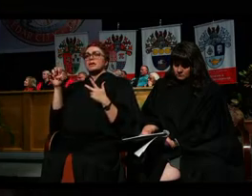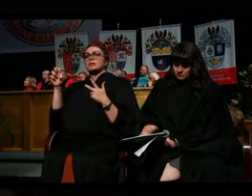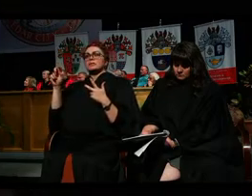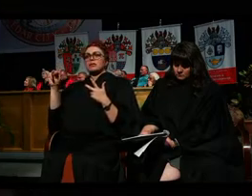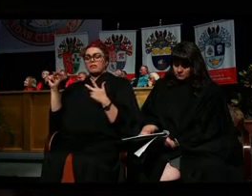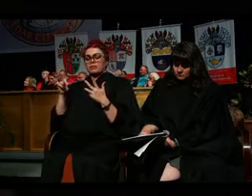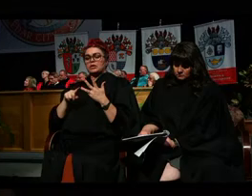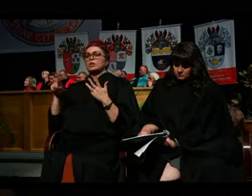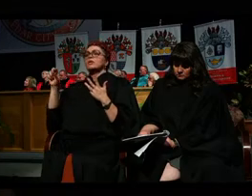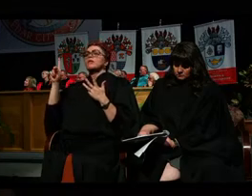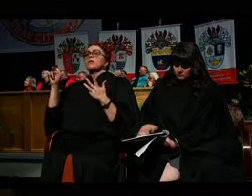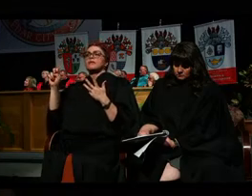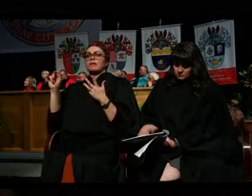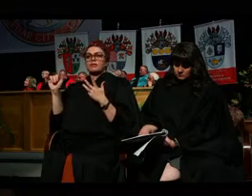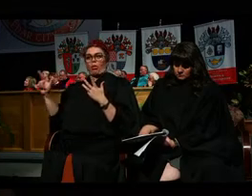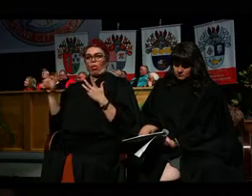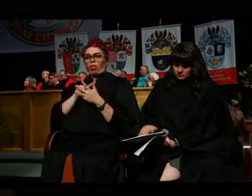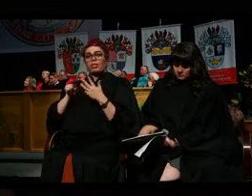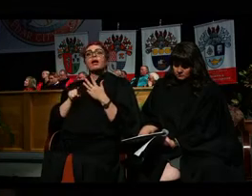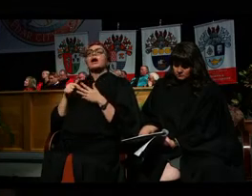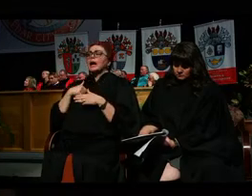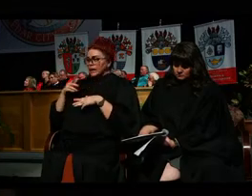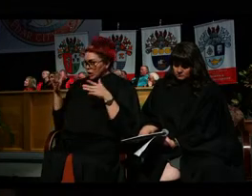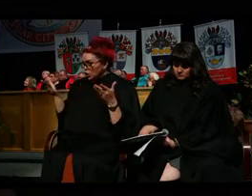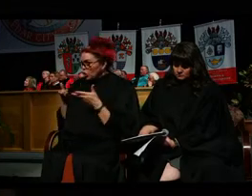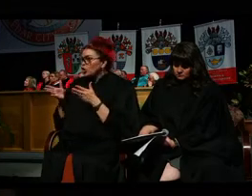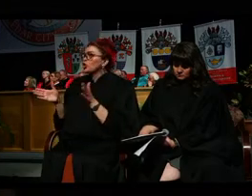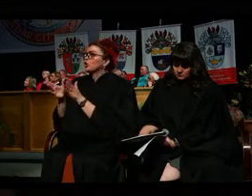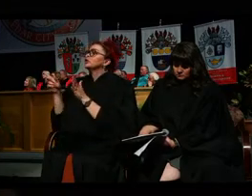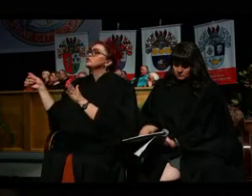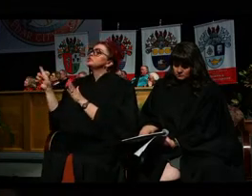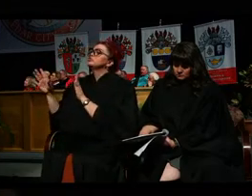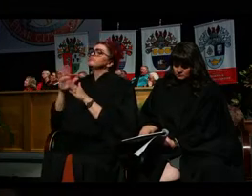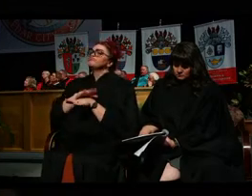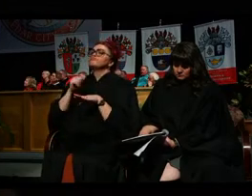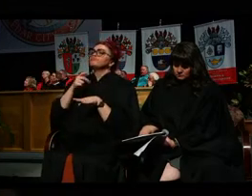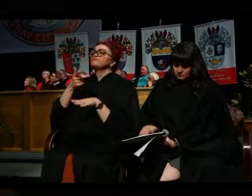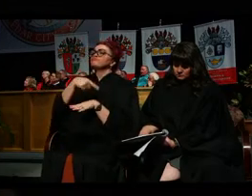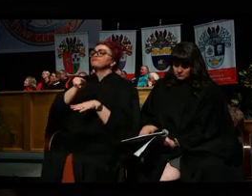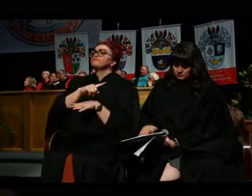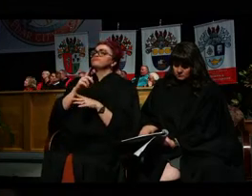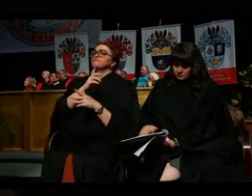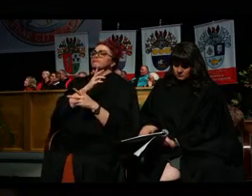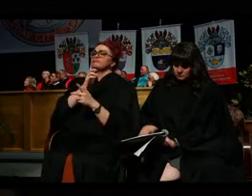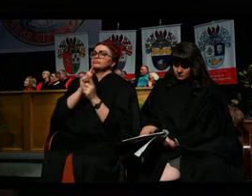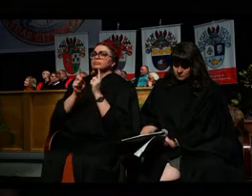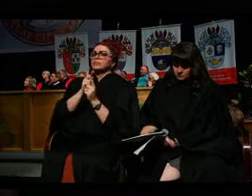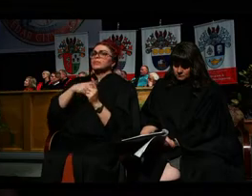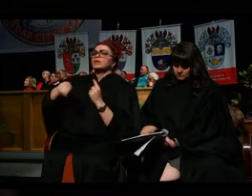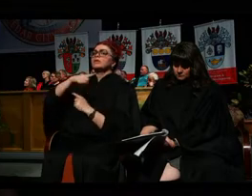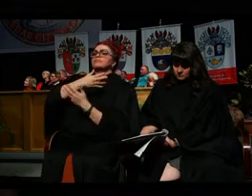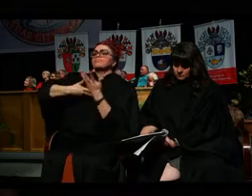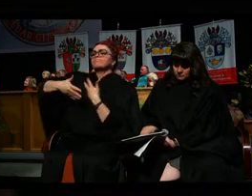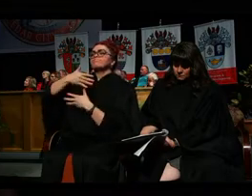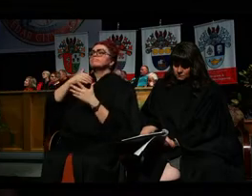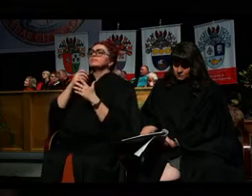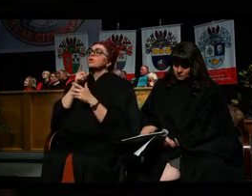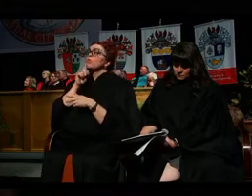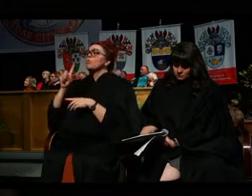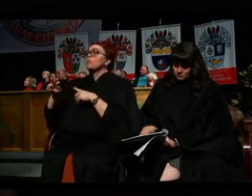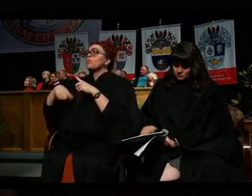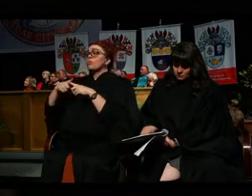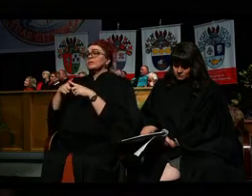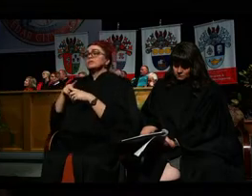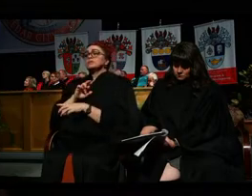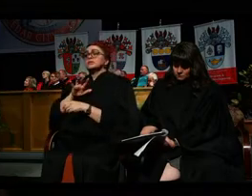Rich Kendall. I encourage you to call on these individuals and presidents across the system in difficult and stressful times, which